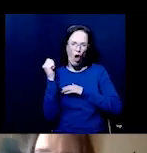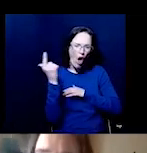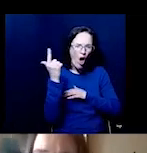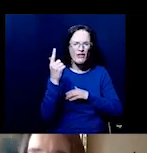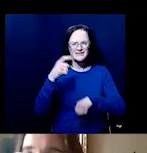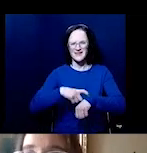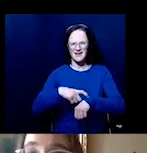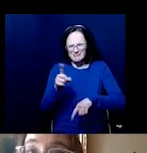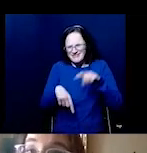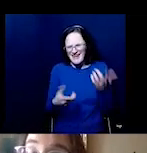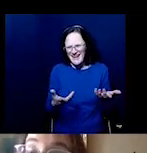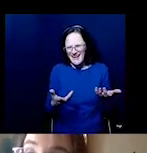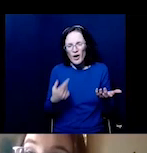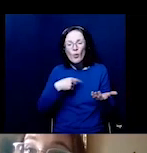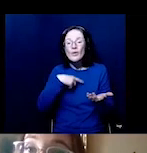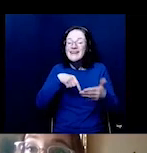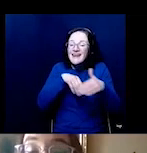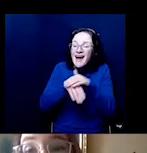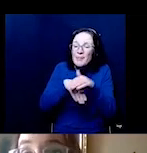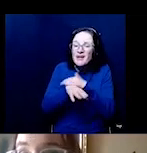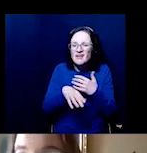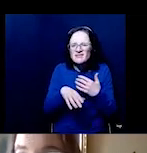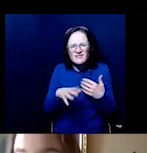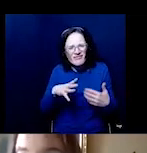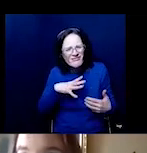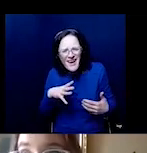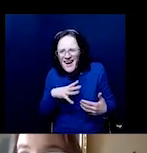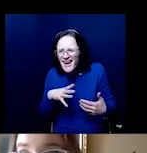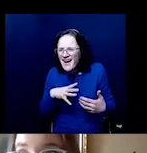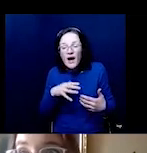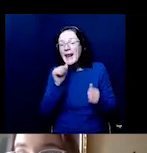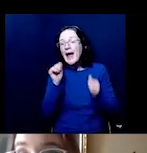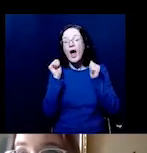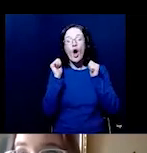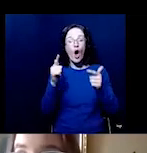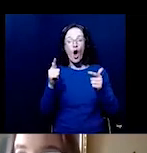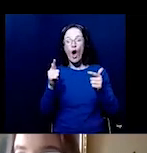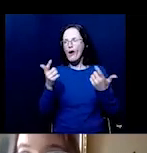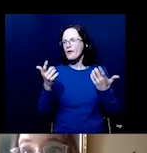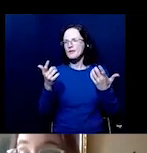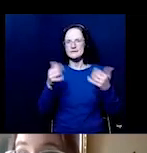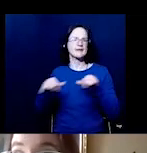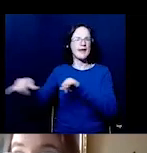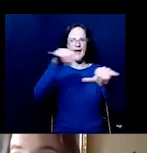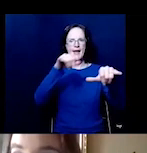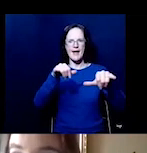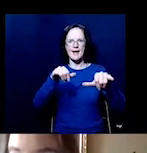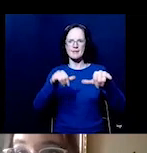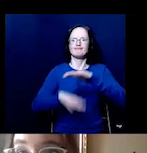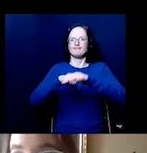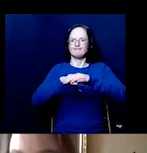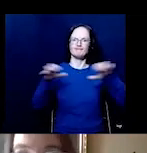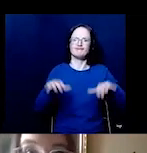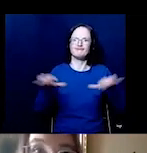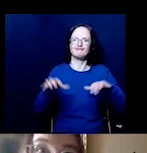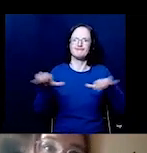need accommodation sometimes, and it's okay. Not everybody is able to be productive like this able-bodied society